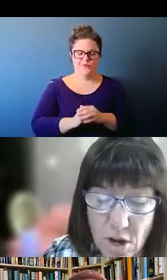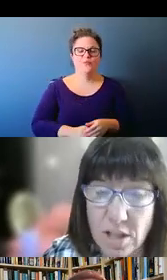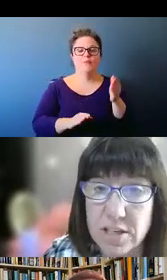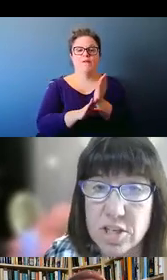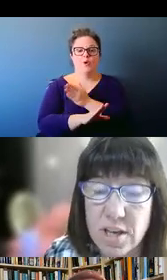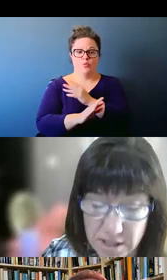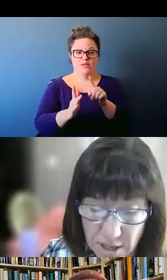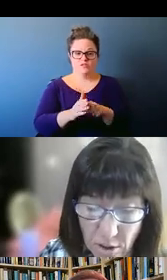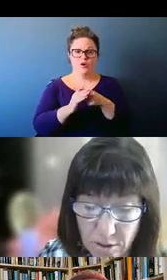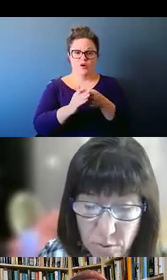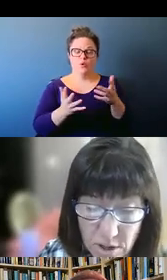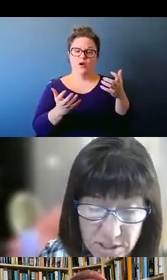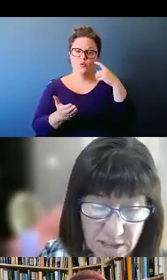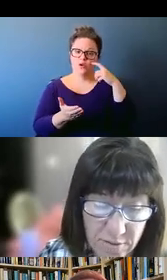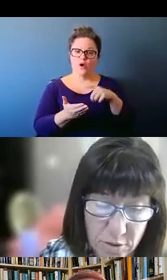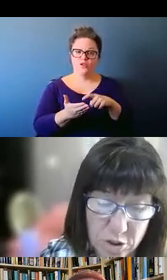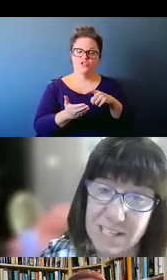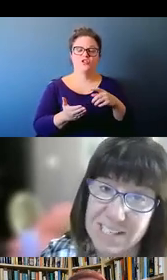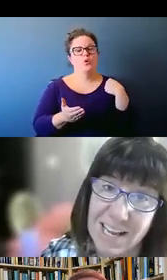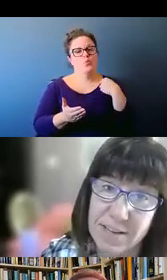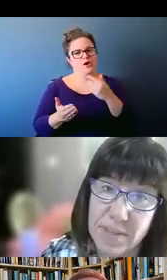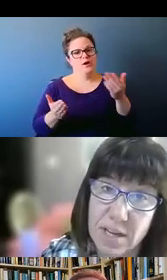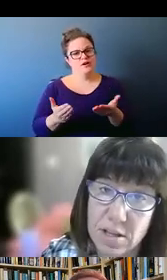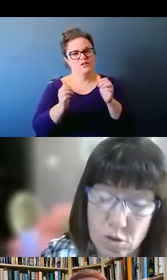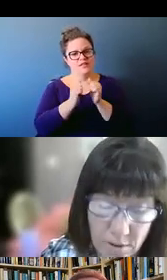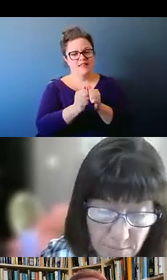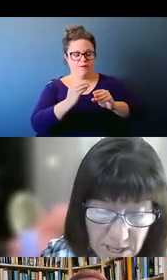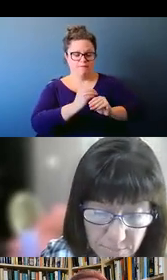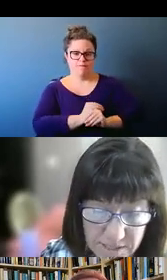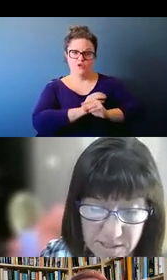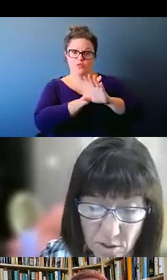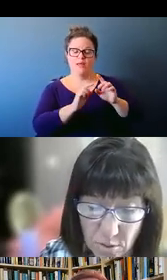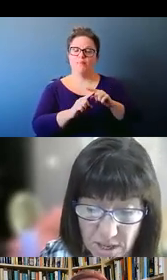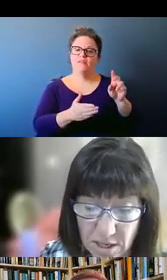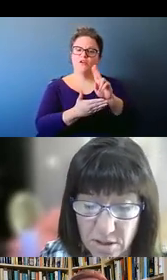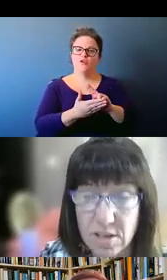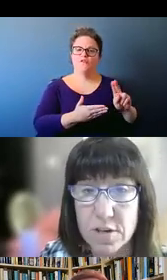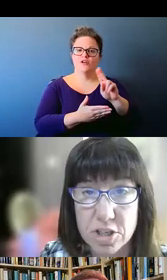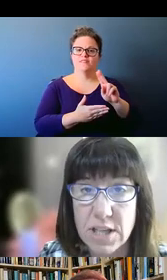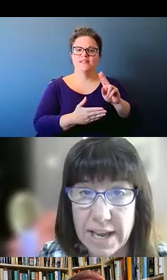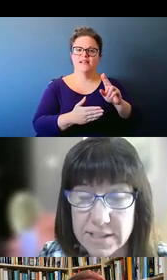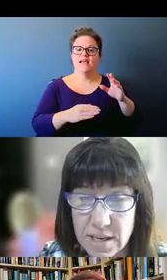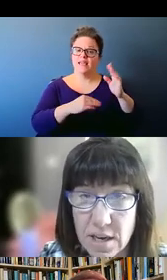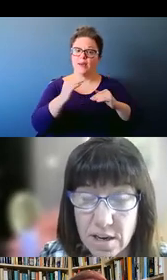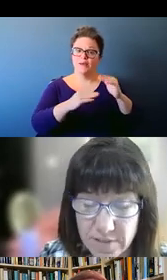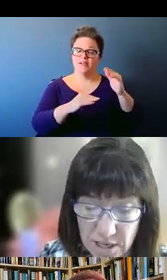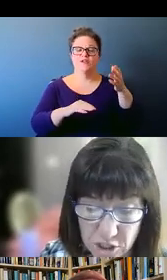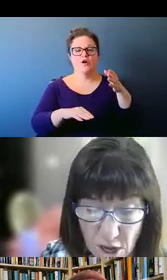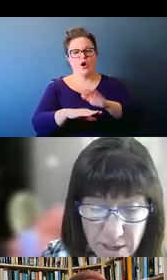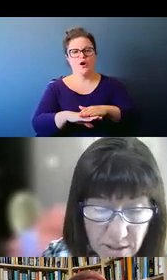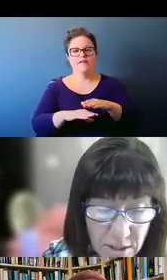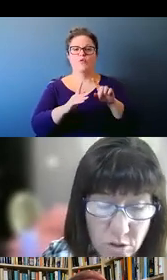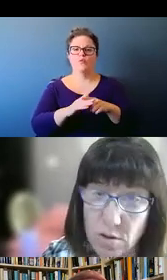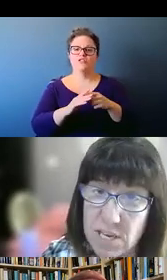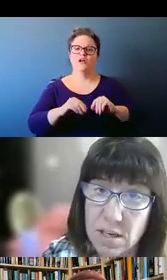to acknowledge that although we are together virtually today, the U of M campuses are located on the original lands of the